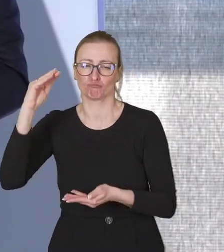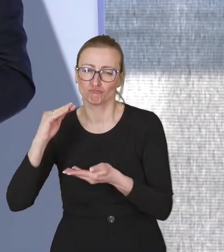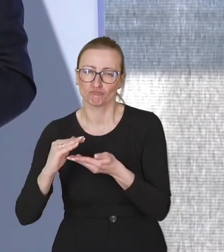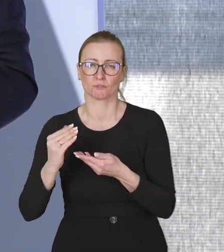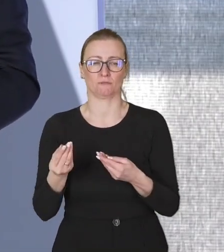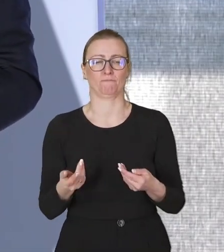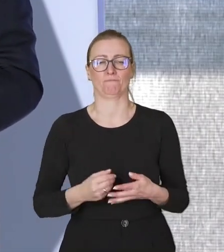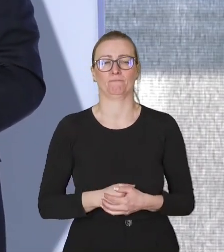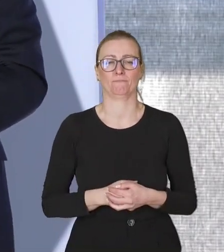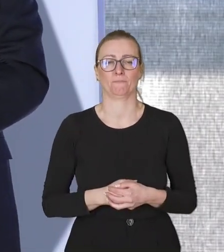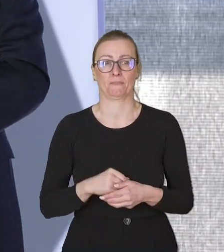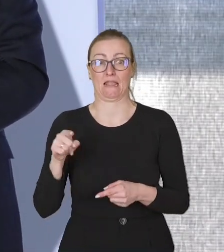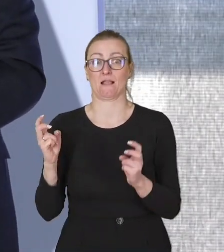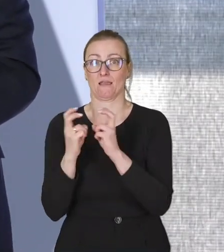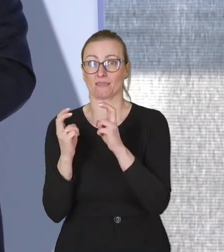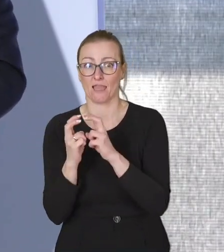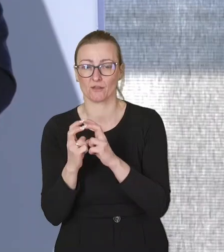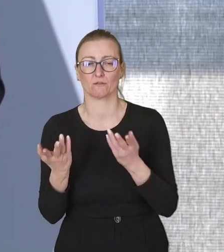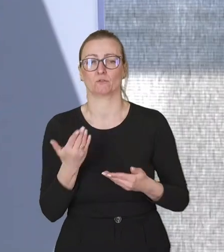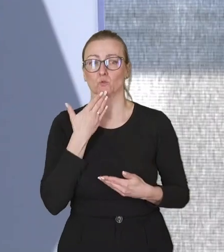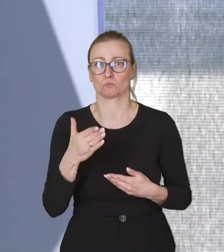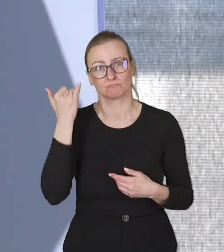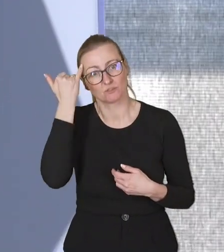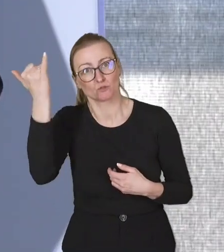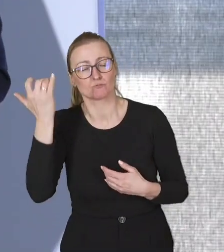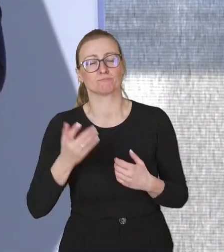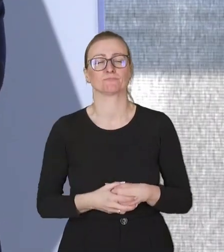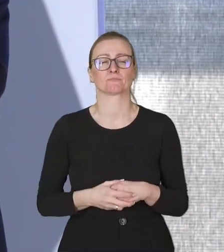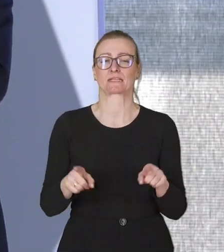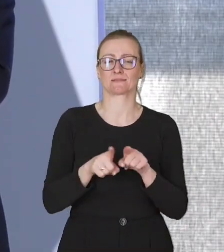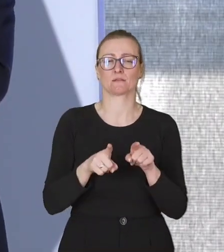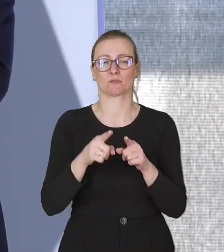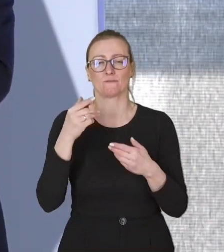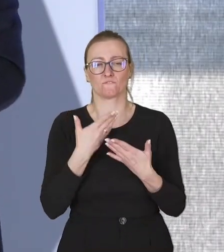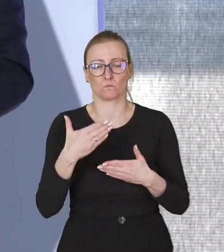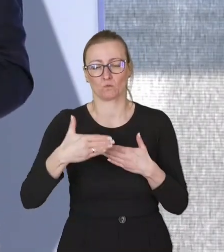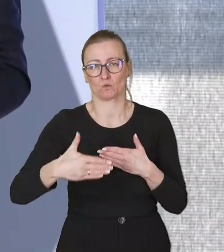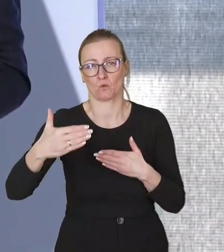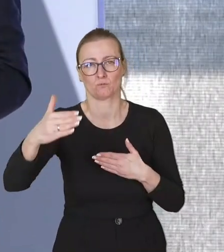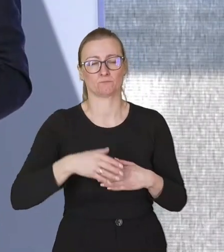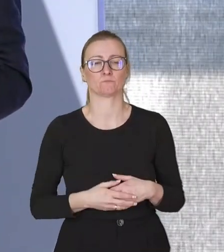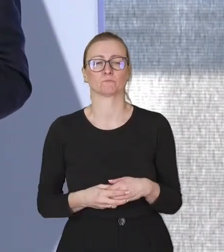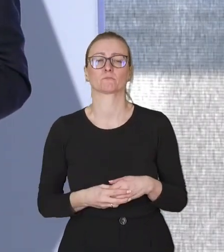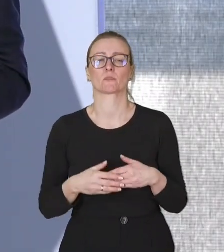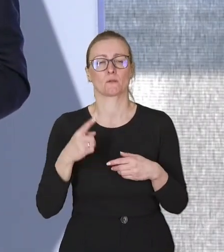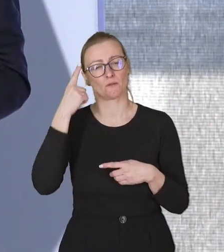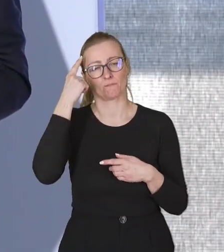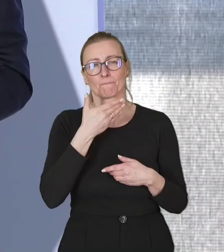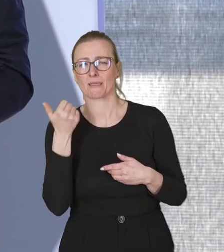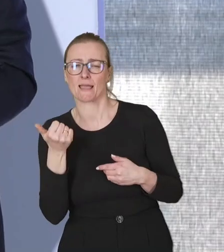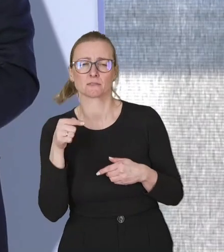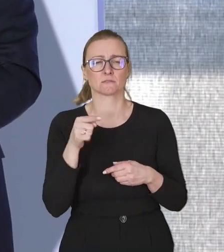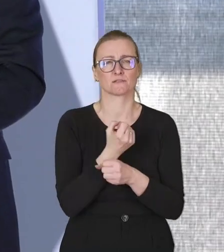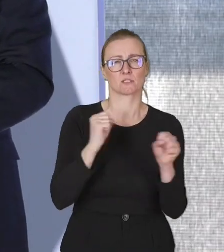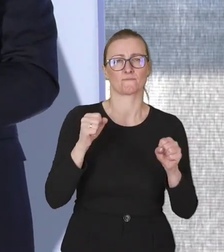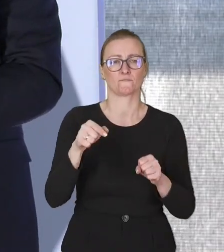dependencies and increasing security, which addresses all these problems related to technology and material sovereignty of